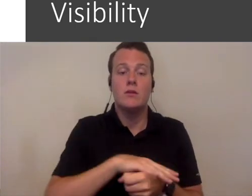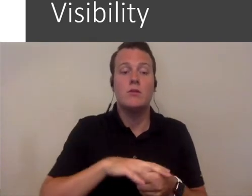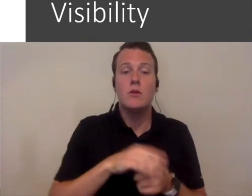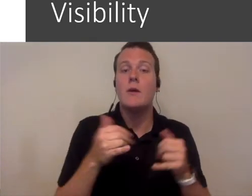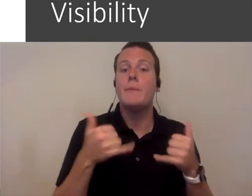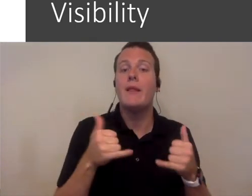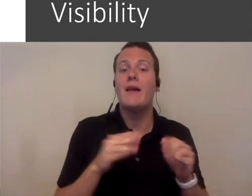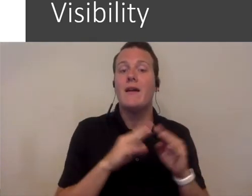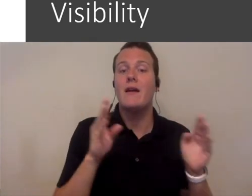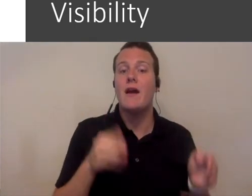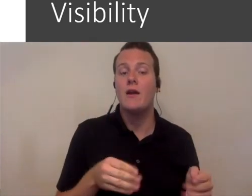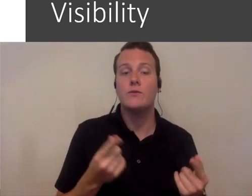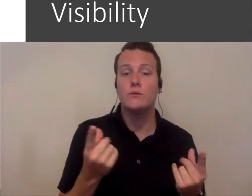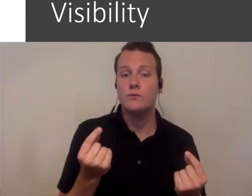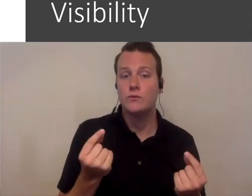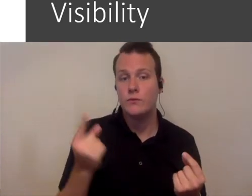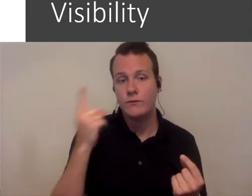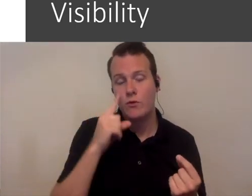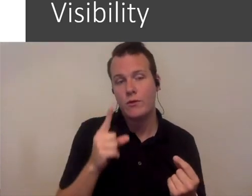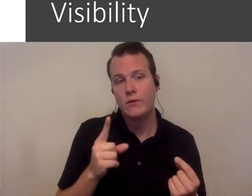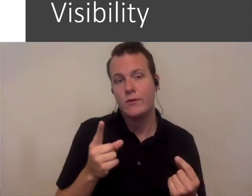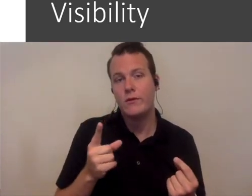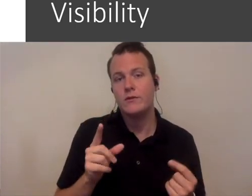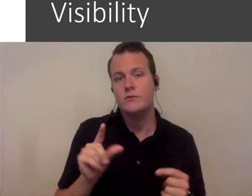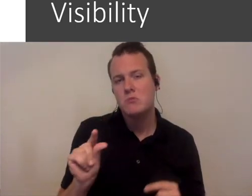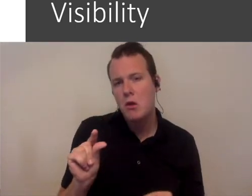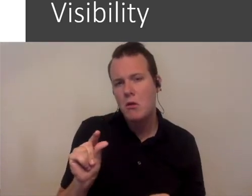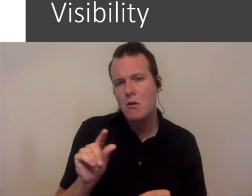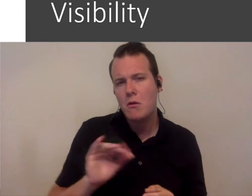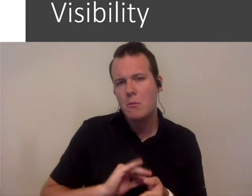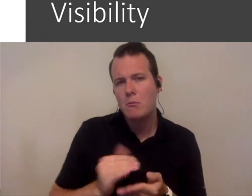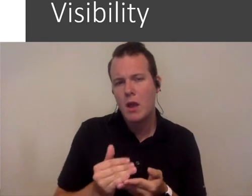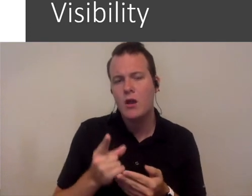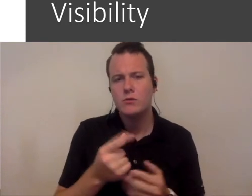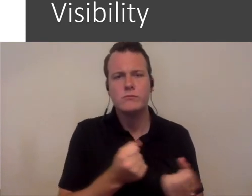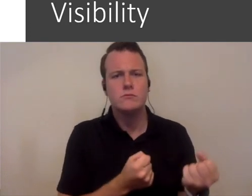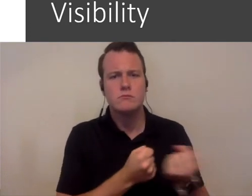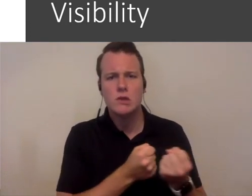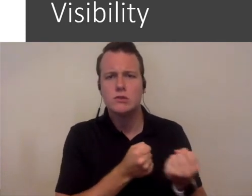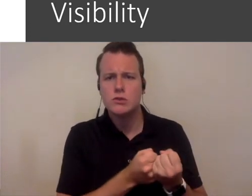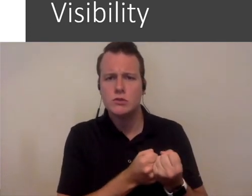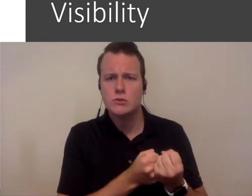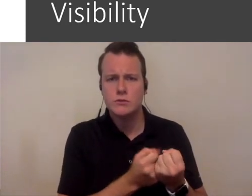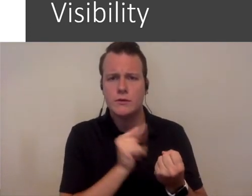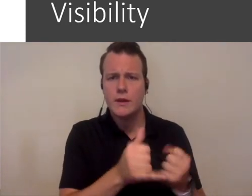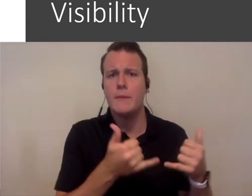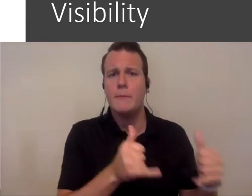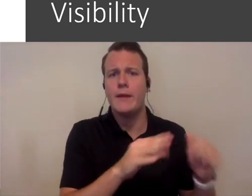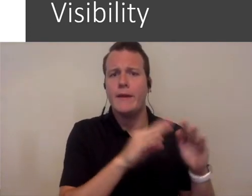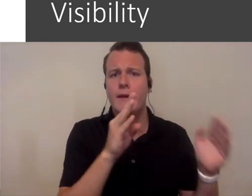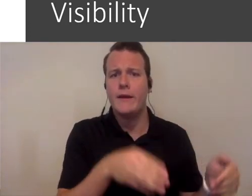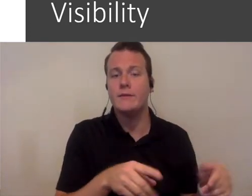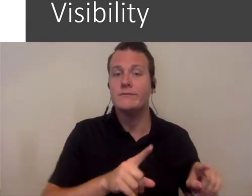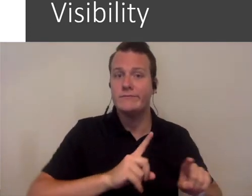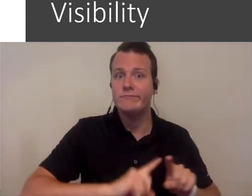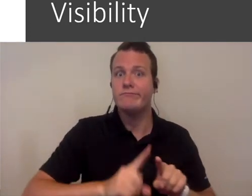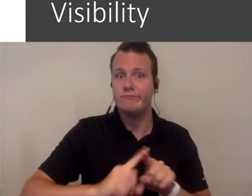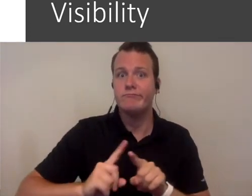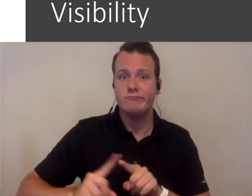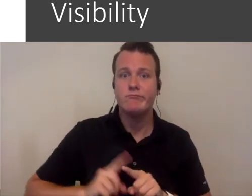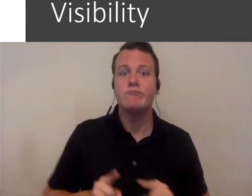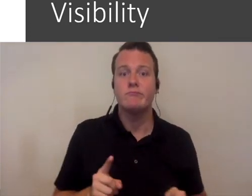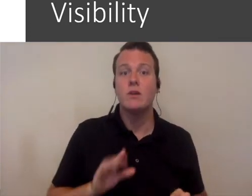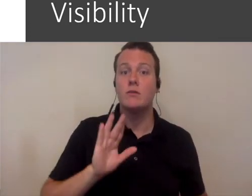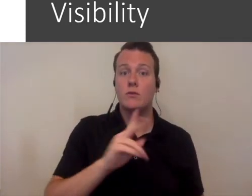playhouse, and one of the things you could do for a small amount is be a sponsor to that playhouse. Different things like